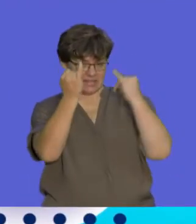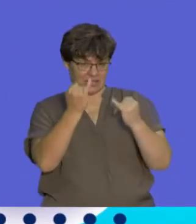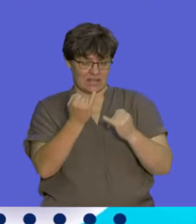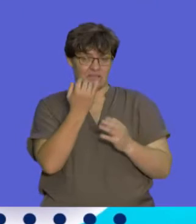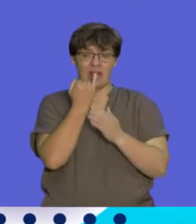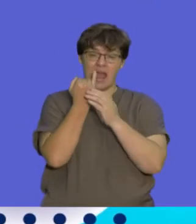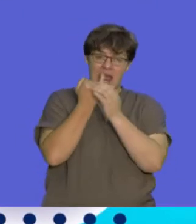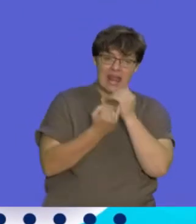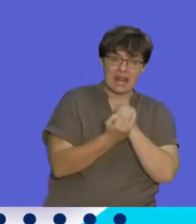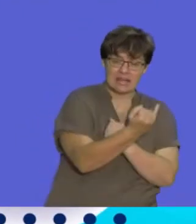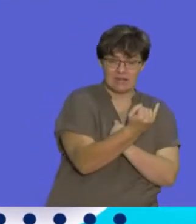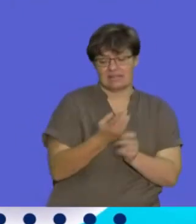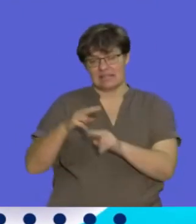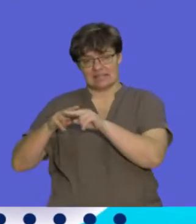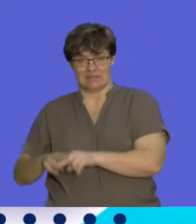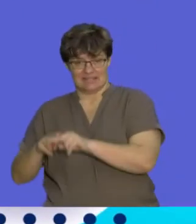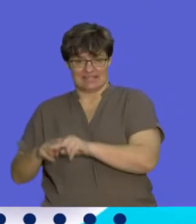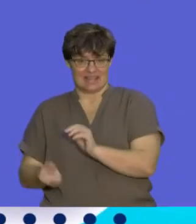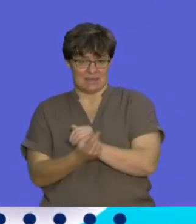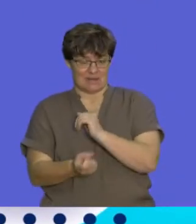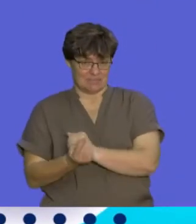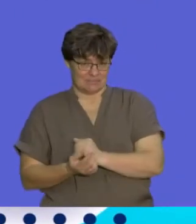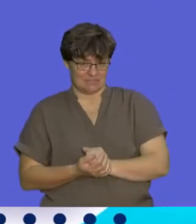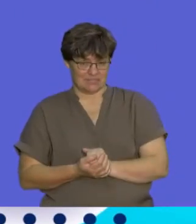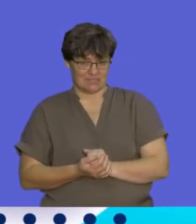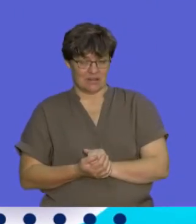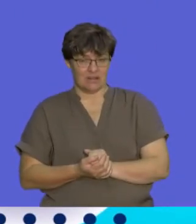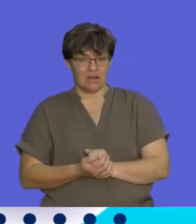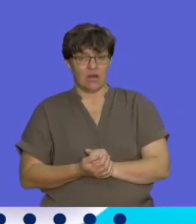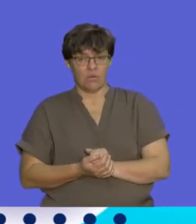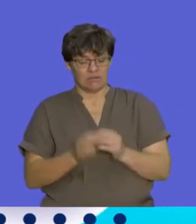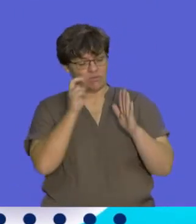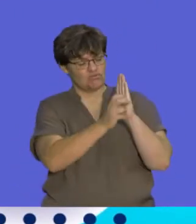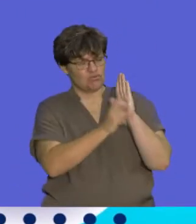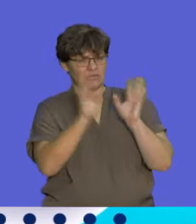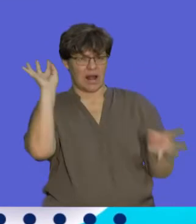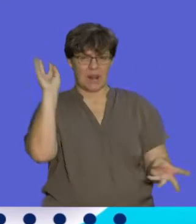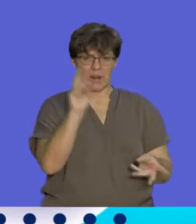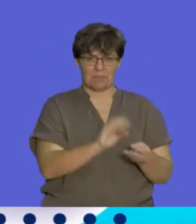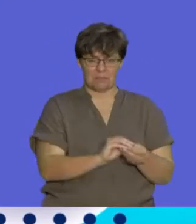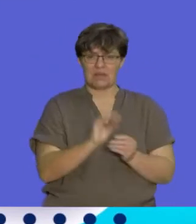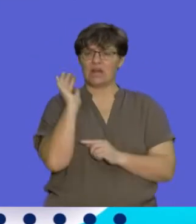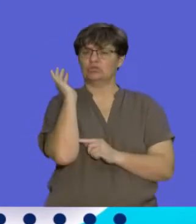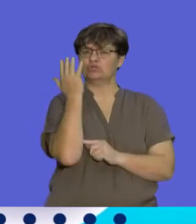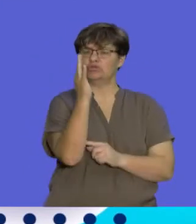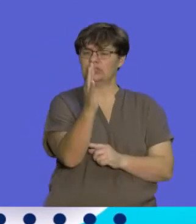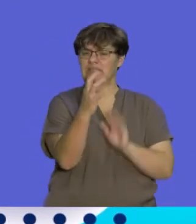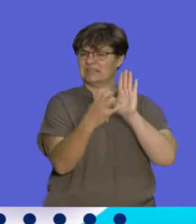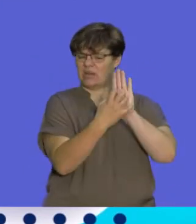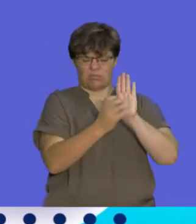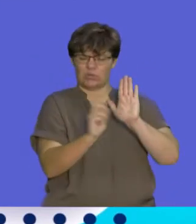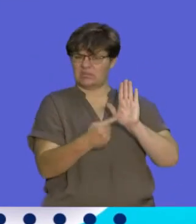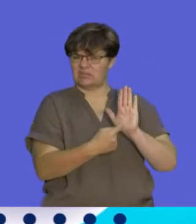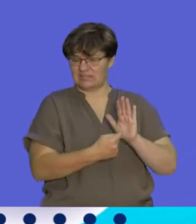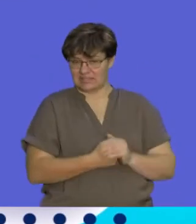independent and dependent events, together with all the other rules that we have, on what a tree diagram is. A tree